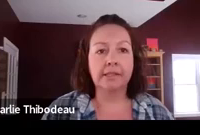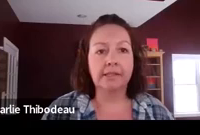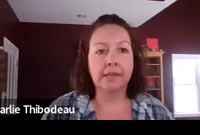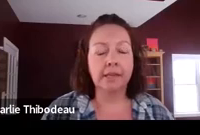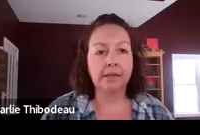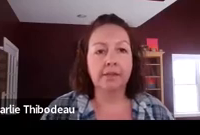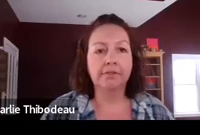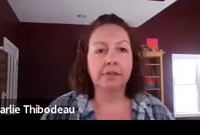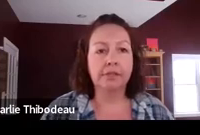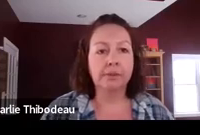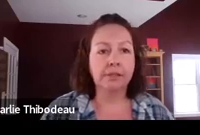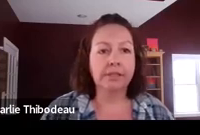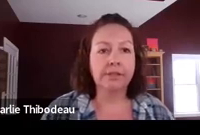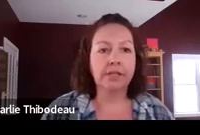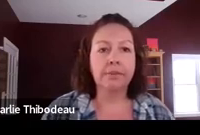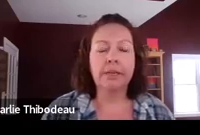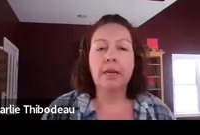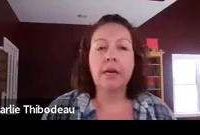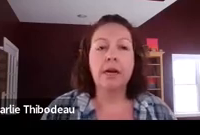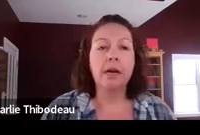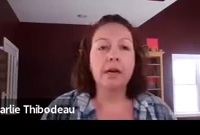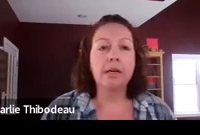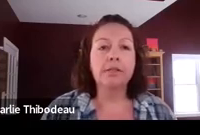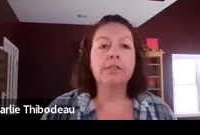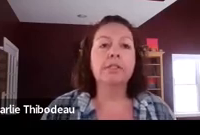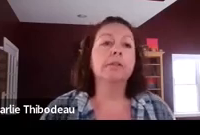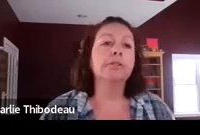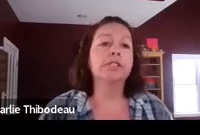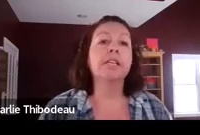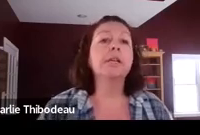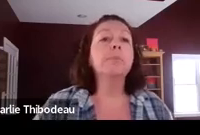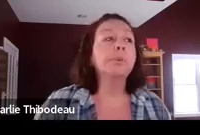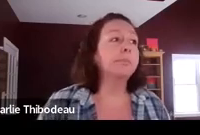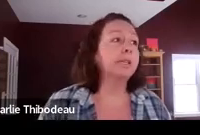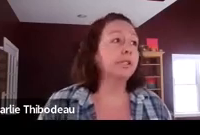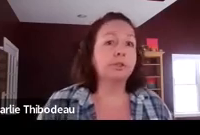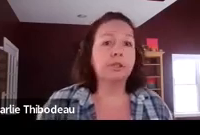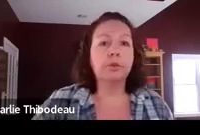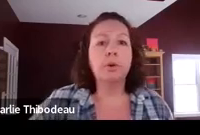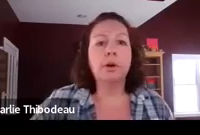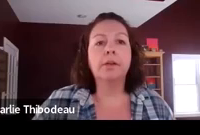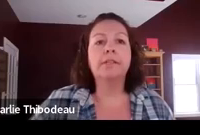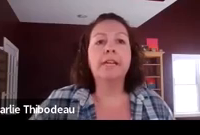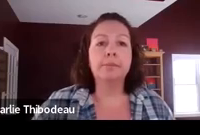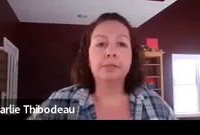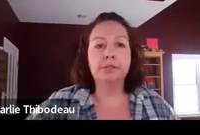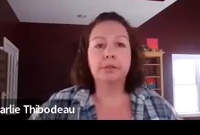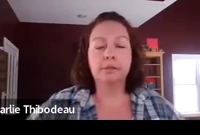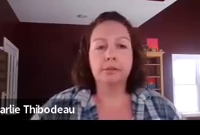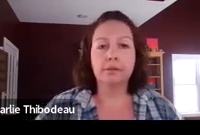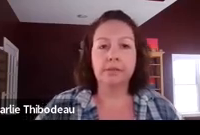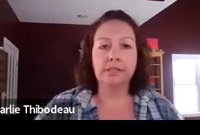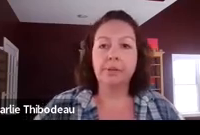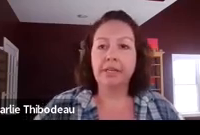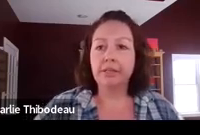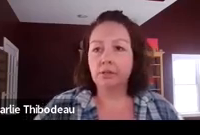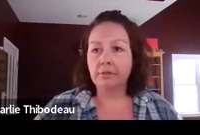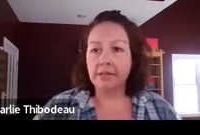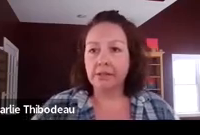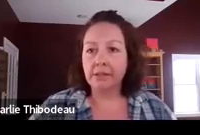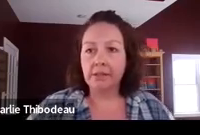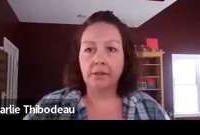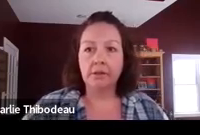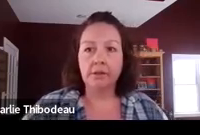can access that if you need to at a later time. So just take a moment and make sure that your name is